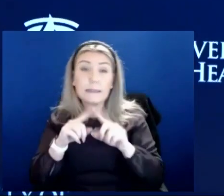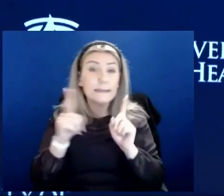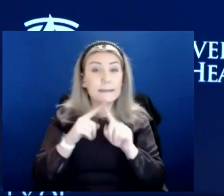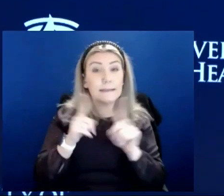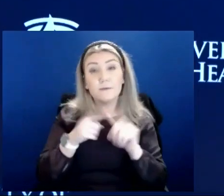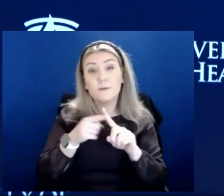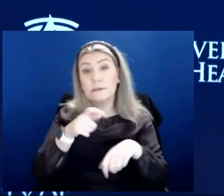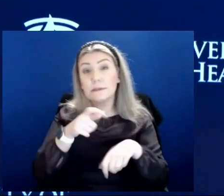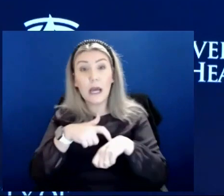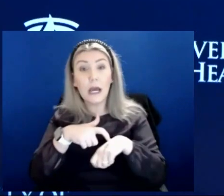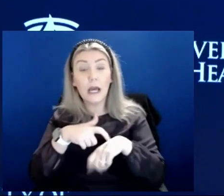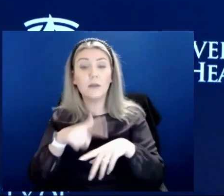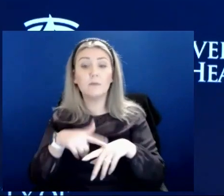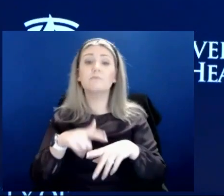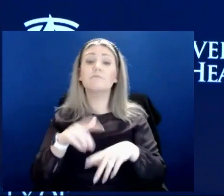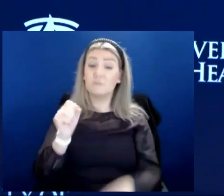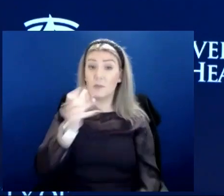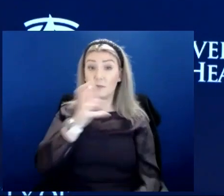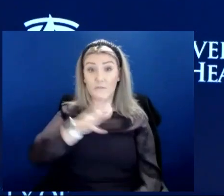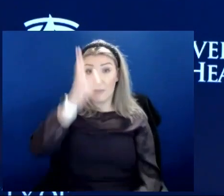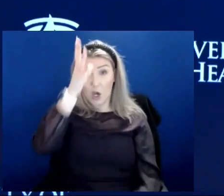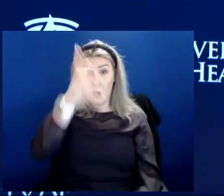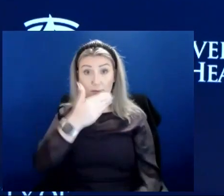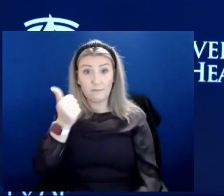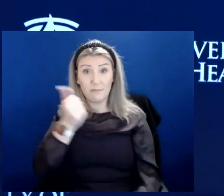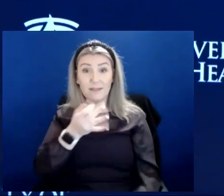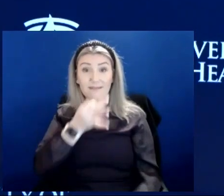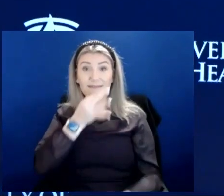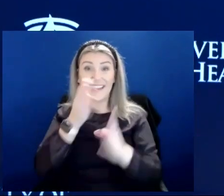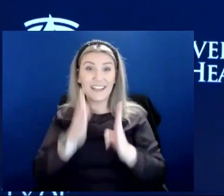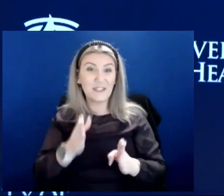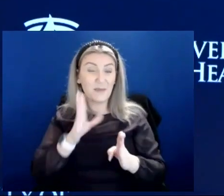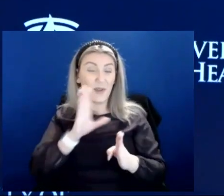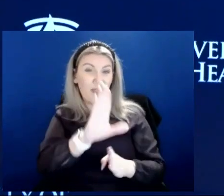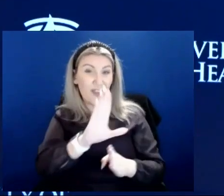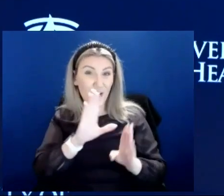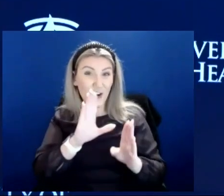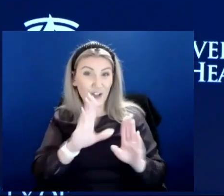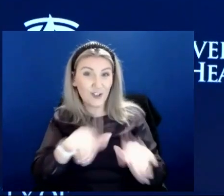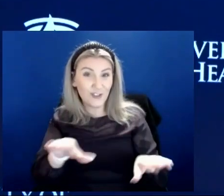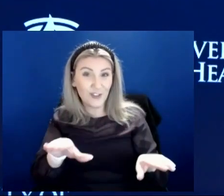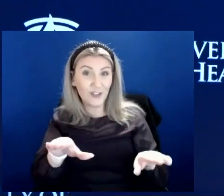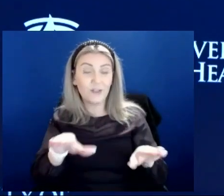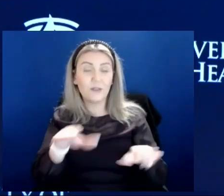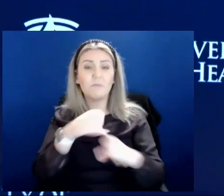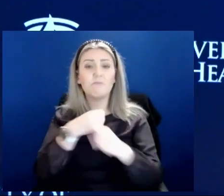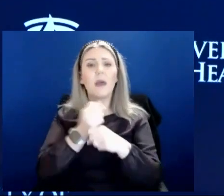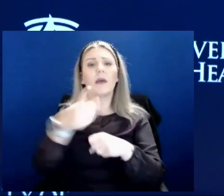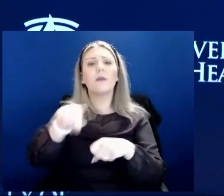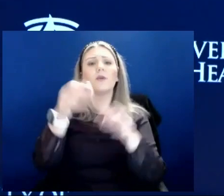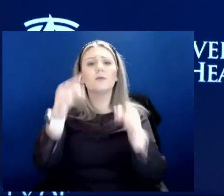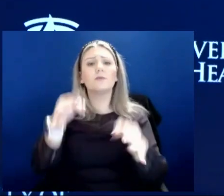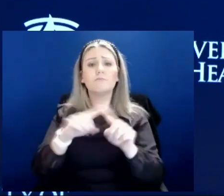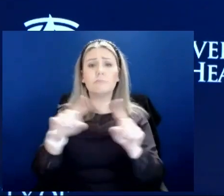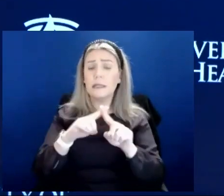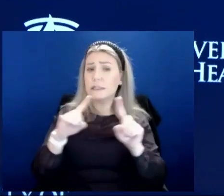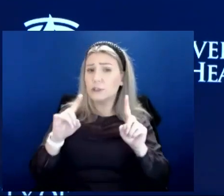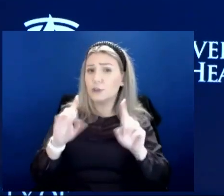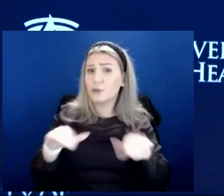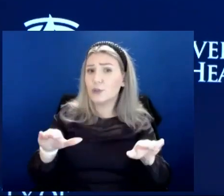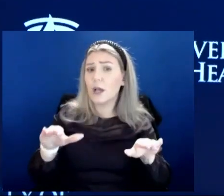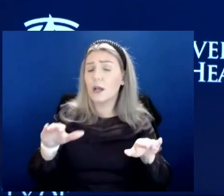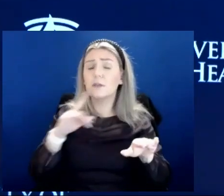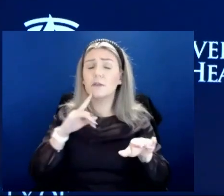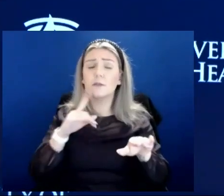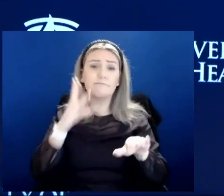as the best experts on their children will have to make some of those decisions. But if you have a child who's experienced a number